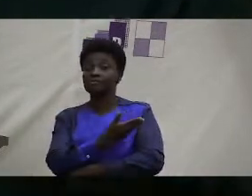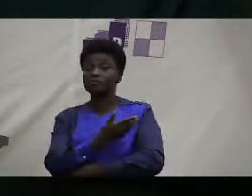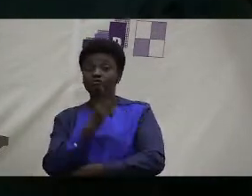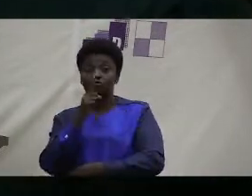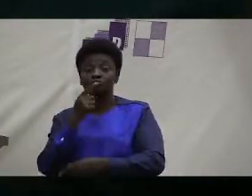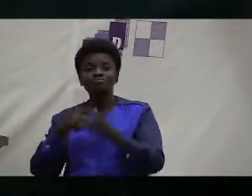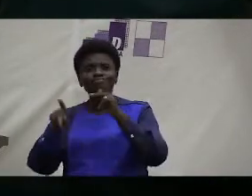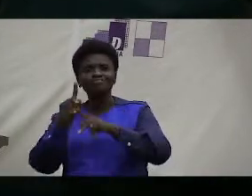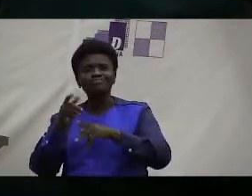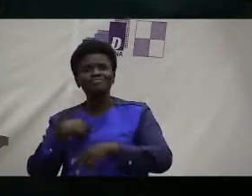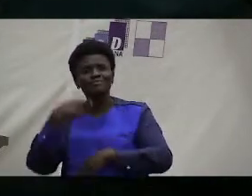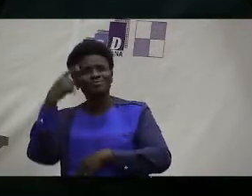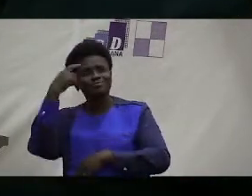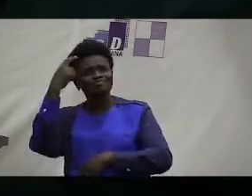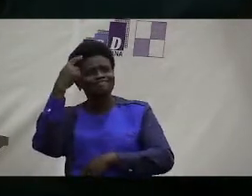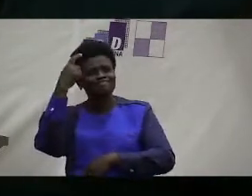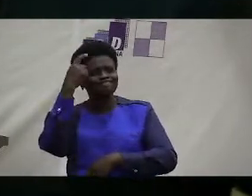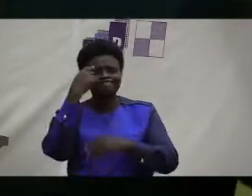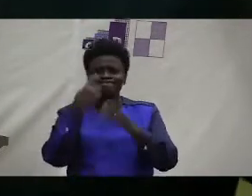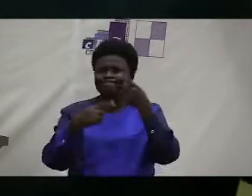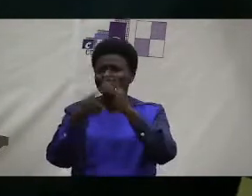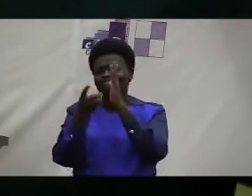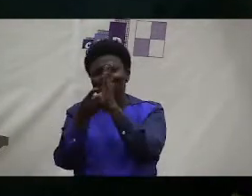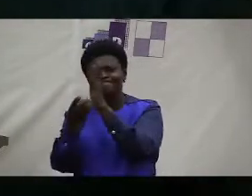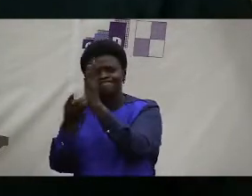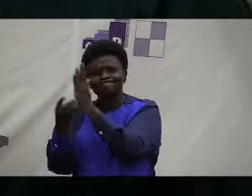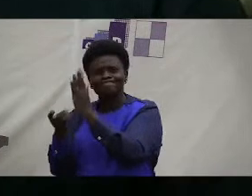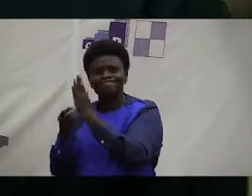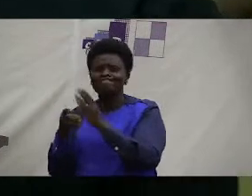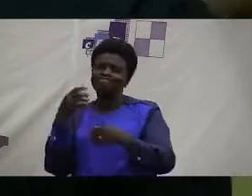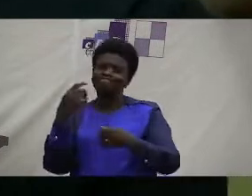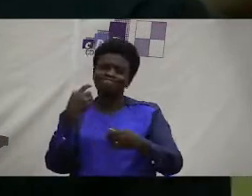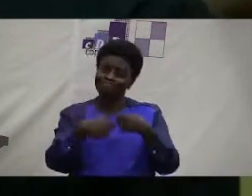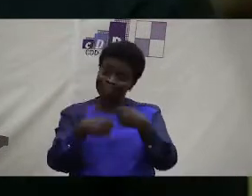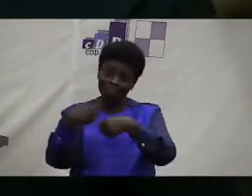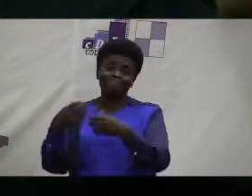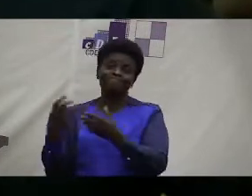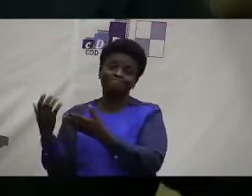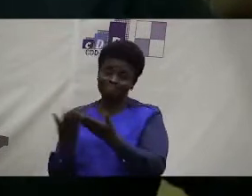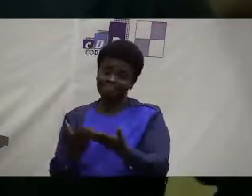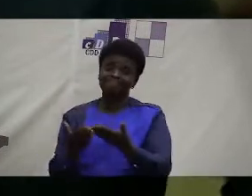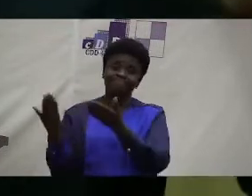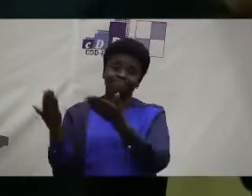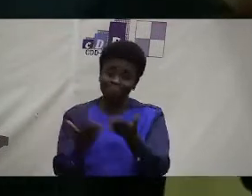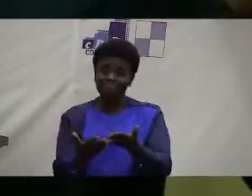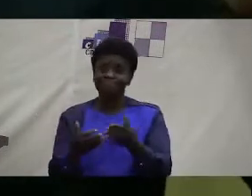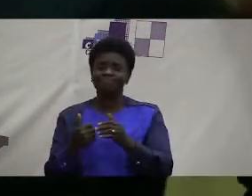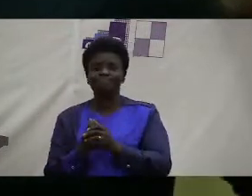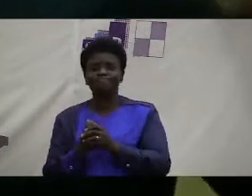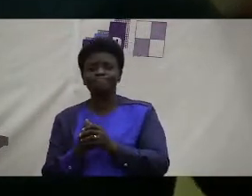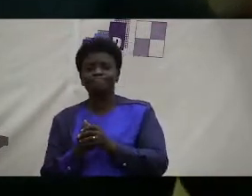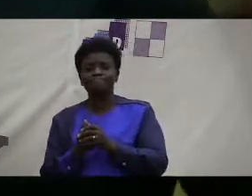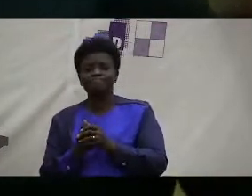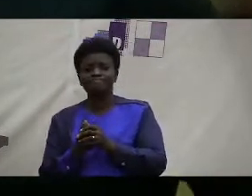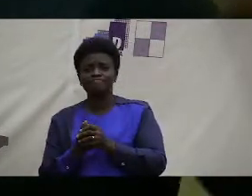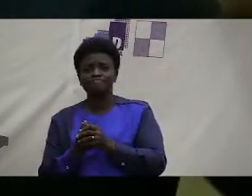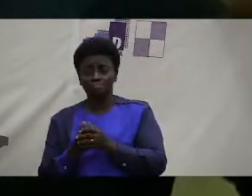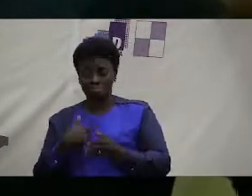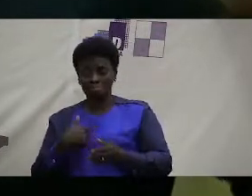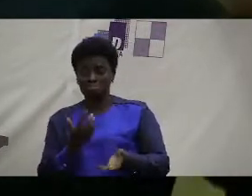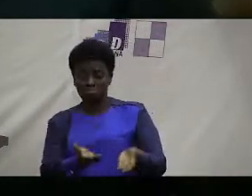have talked about a lot about the technology side of the issues, so I wouldn't go there, even though I also had some